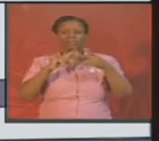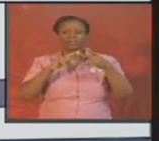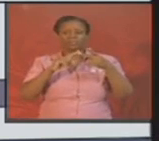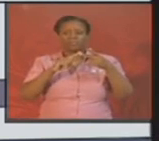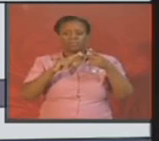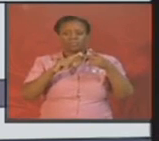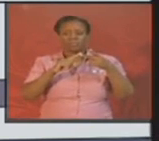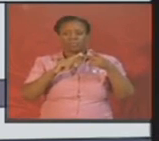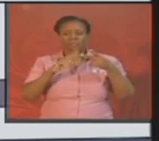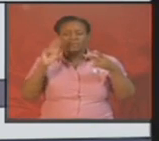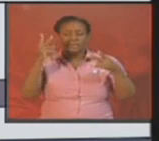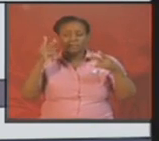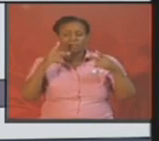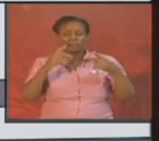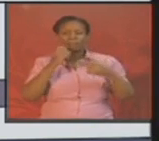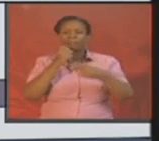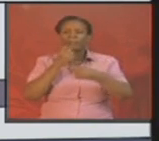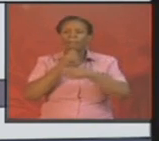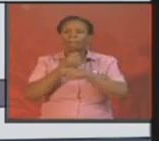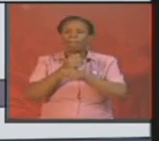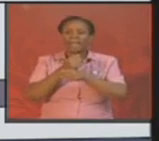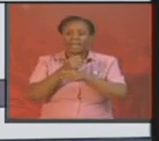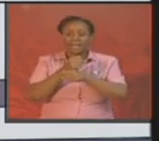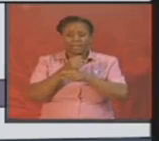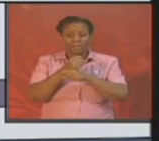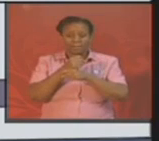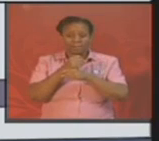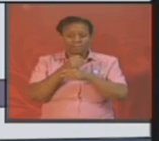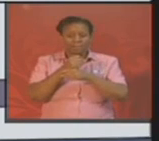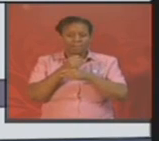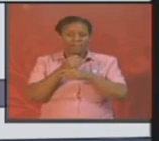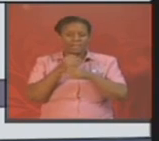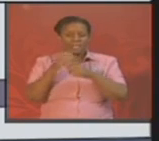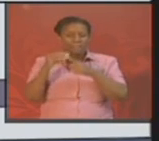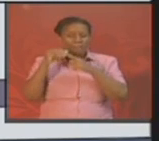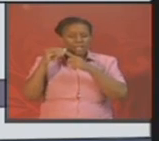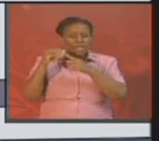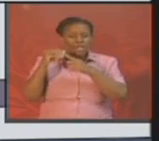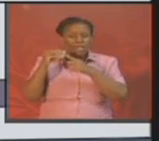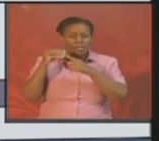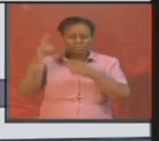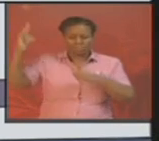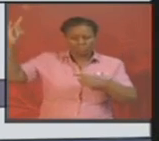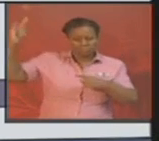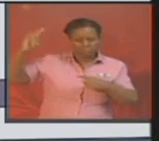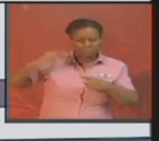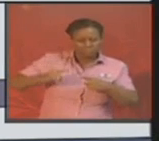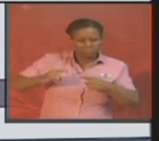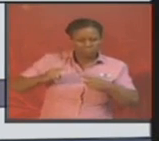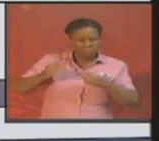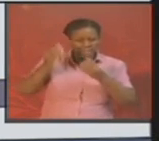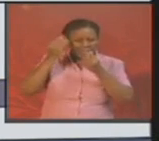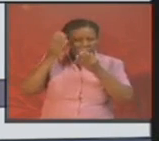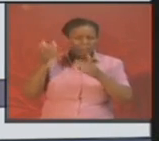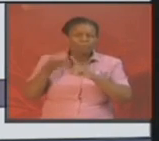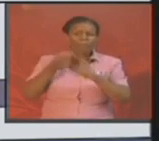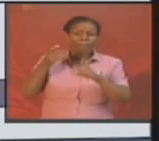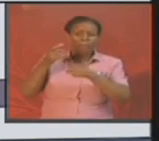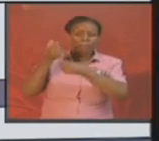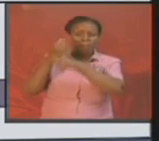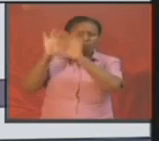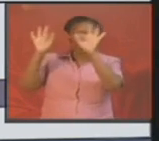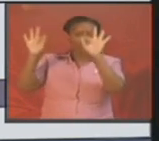the manufacturer, especially with the imported product, to get information from the manufacturer. At